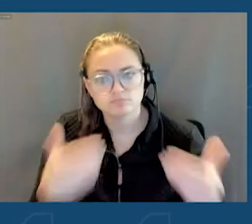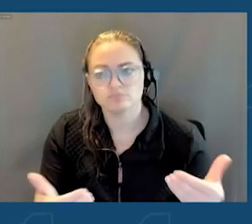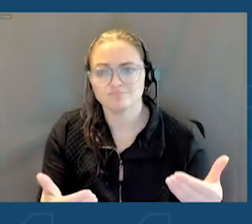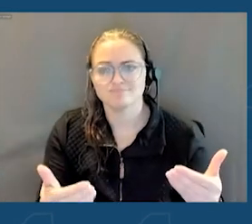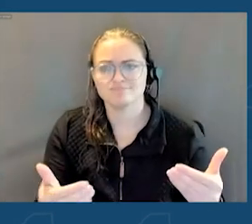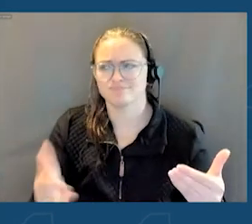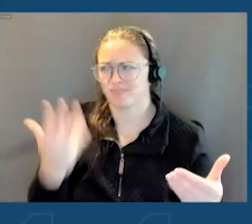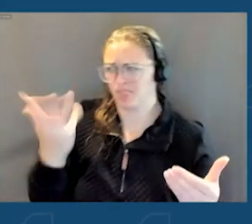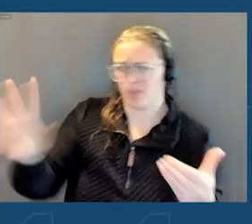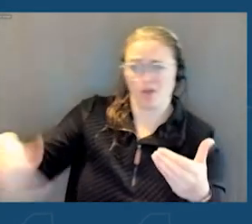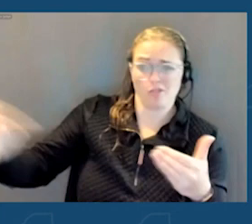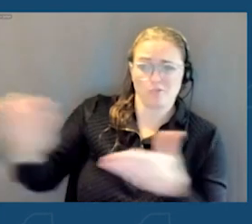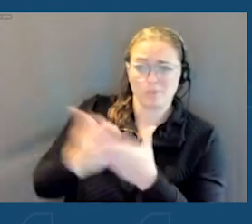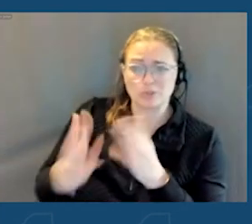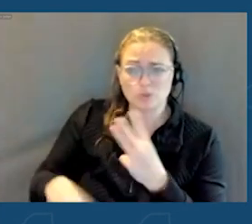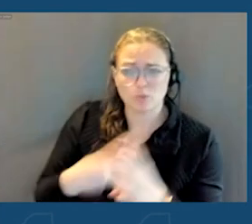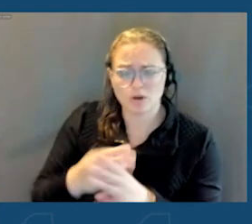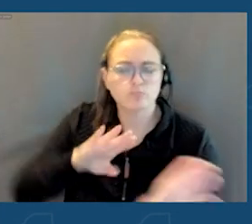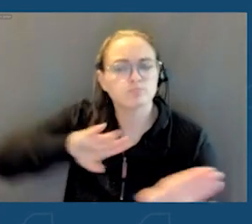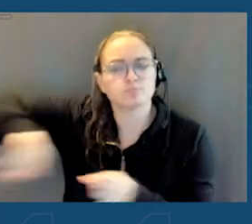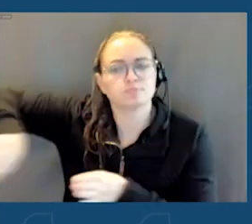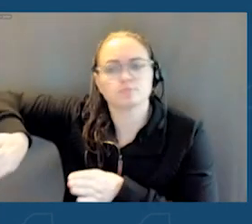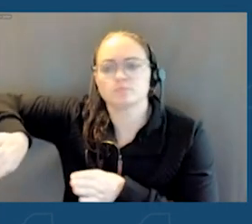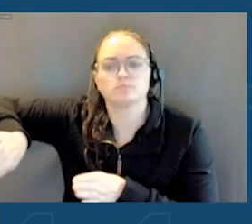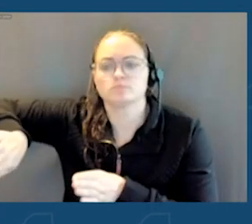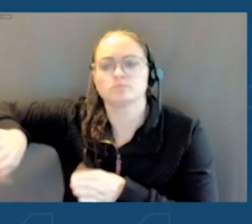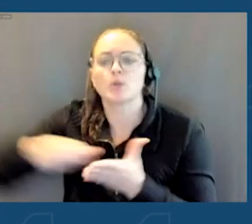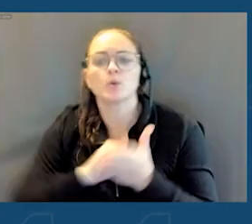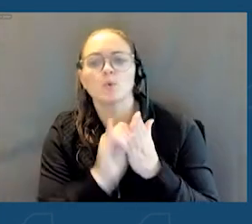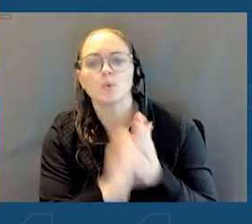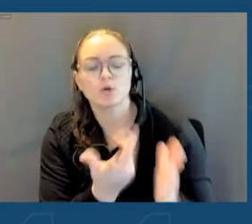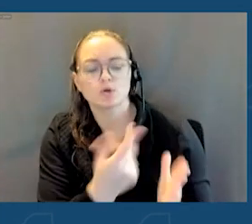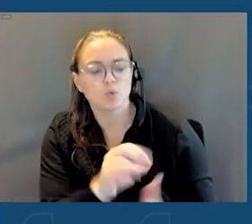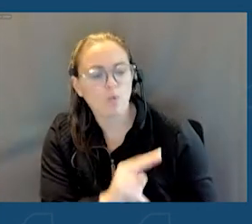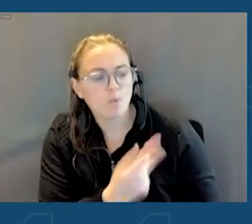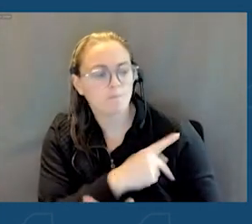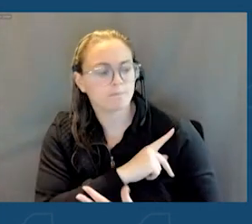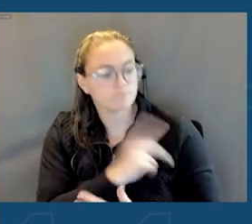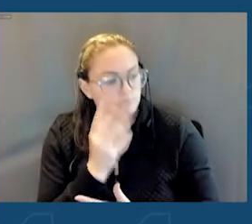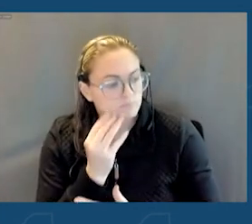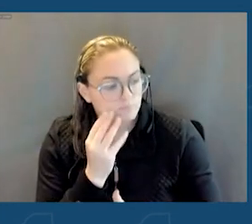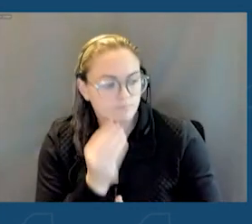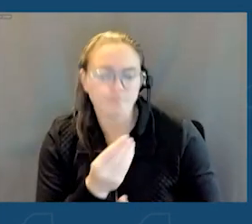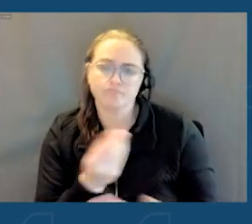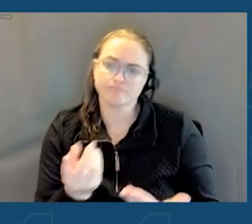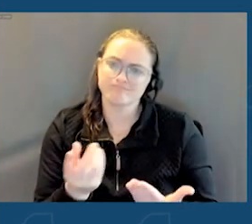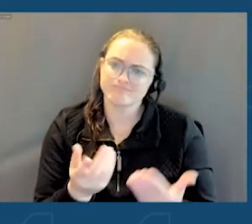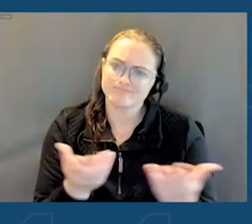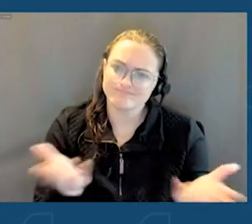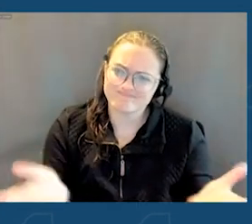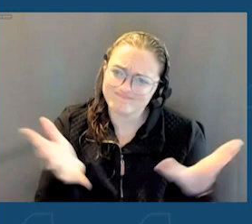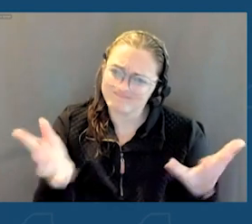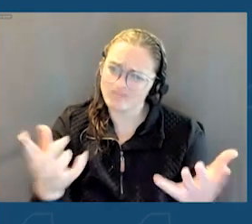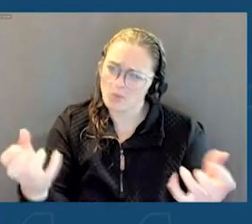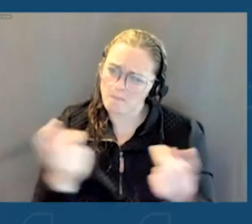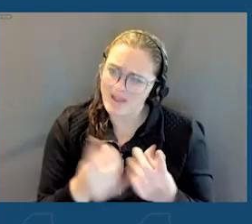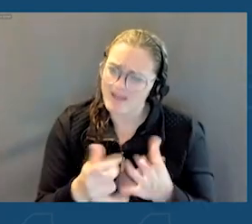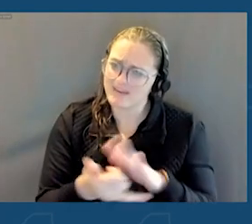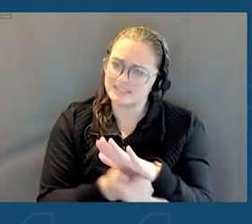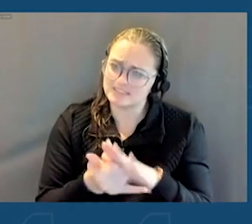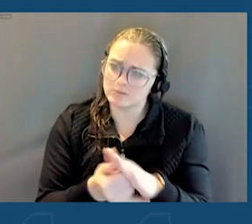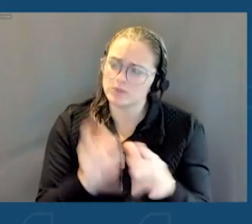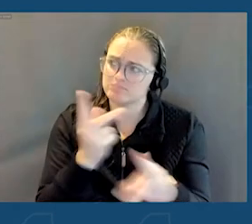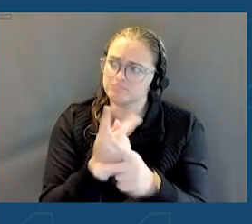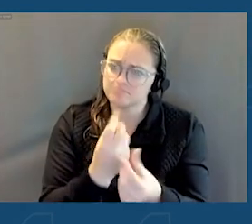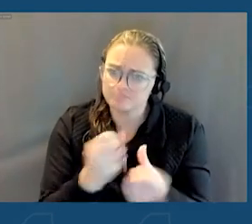right now. This is about New Yorkers and their own personal experience as we encourage them to come back on our subways, keeping them safe, keeping